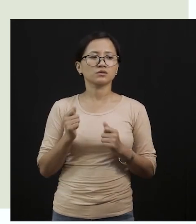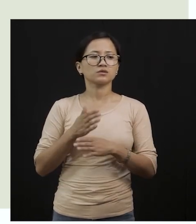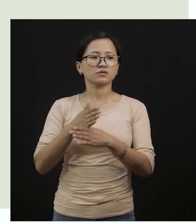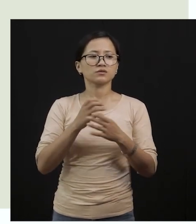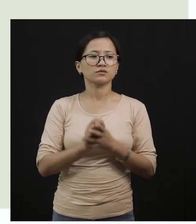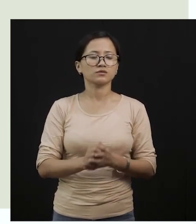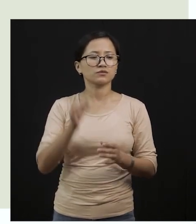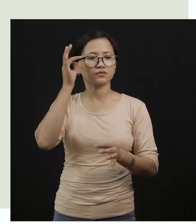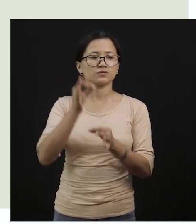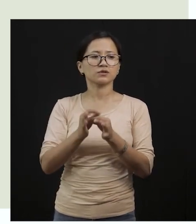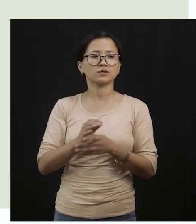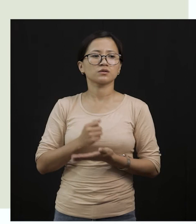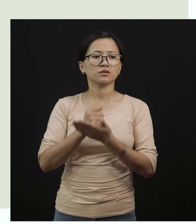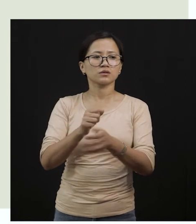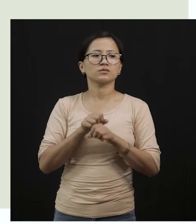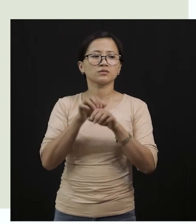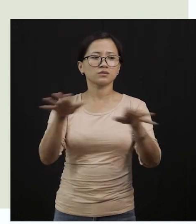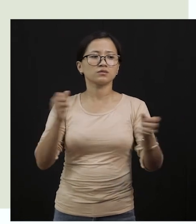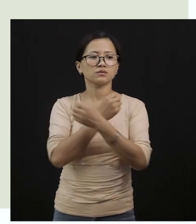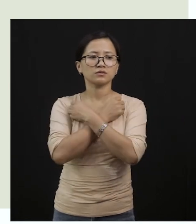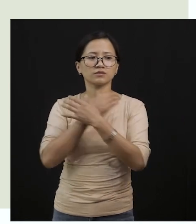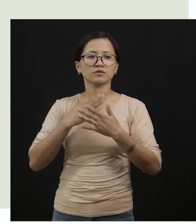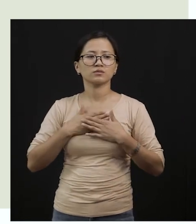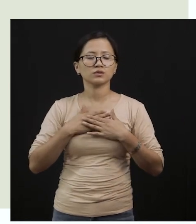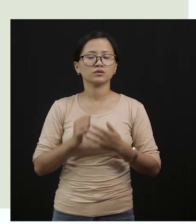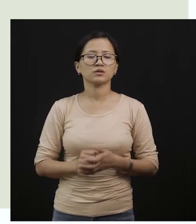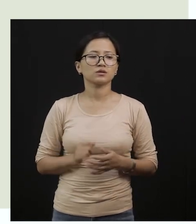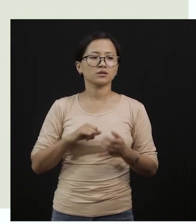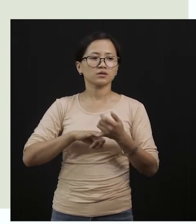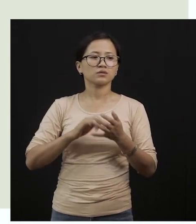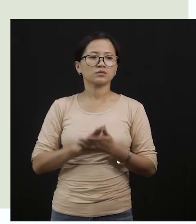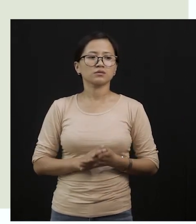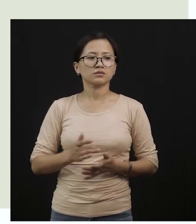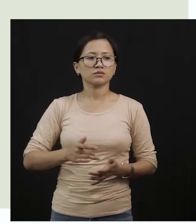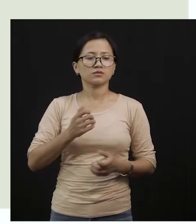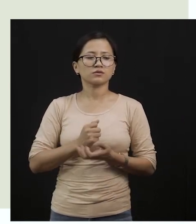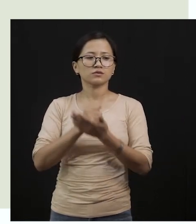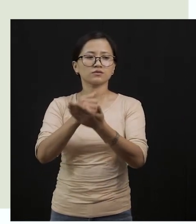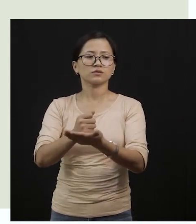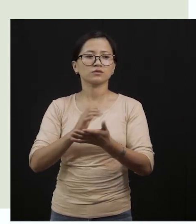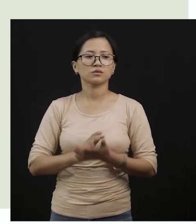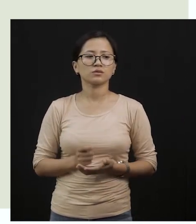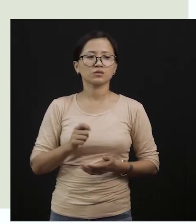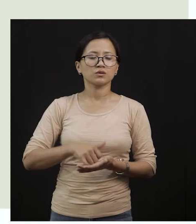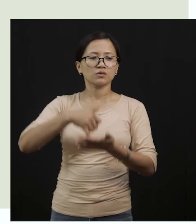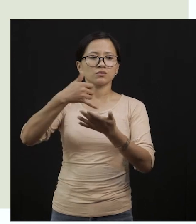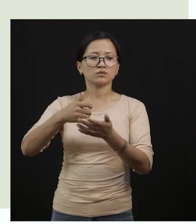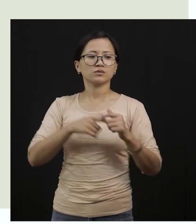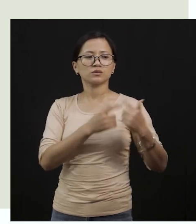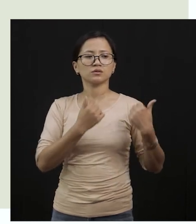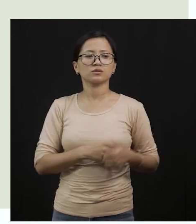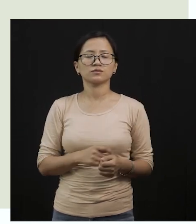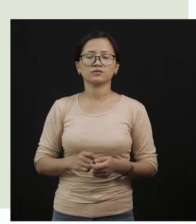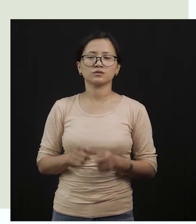love, compassion to the distressed. Her selfless service won the hearts of people around the world. Okay, so